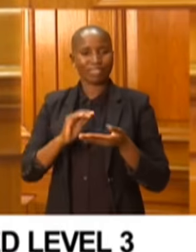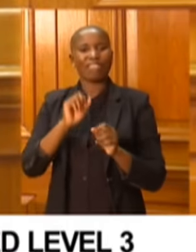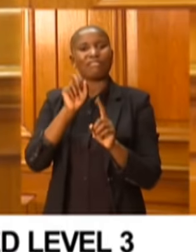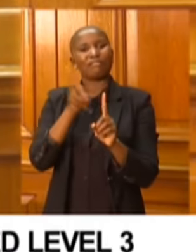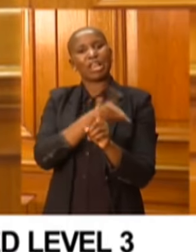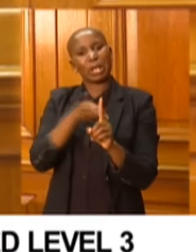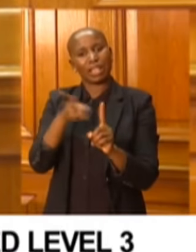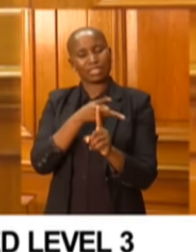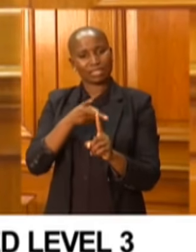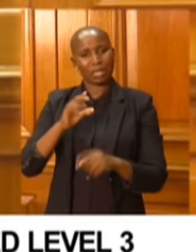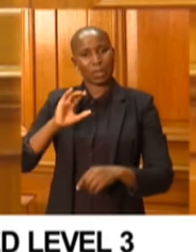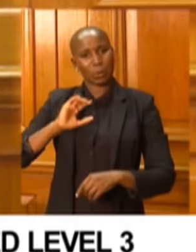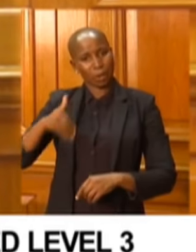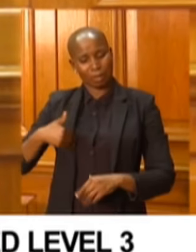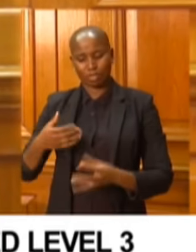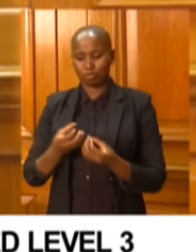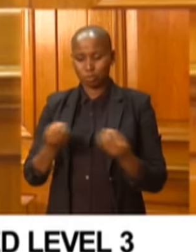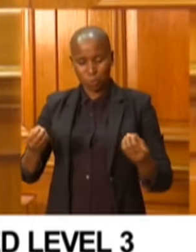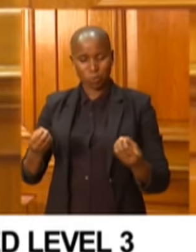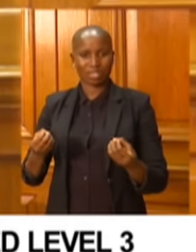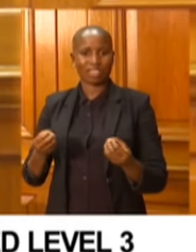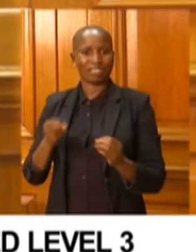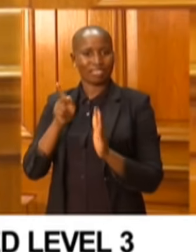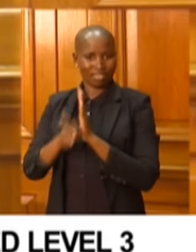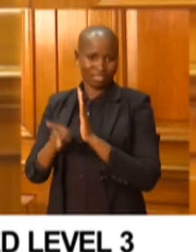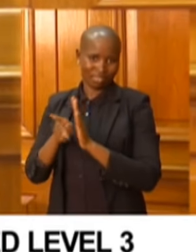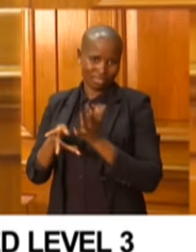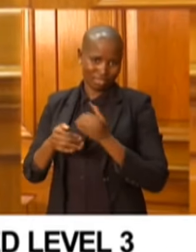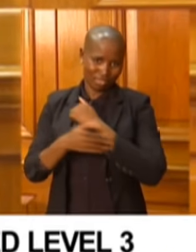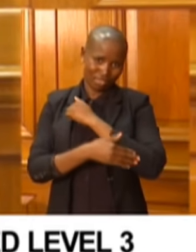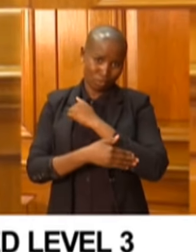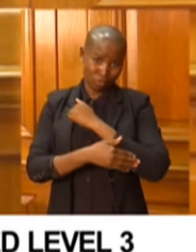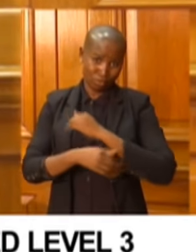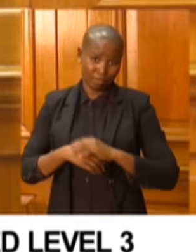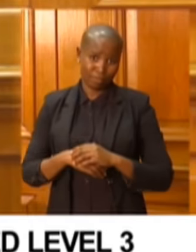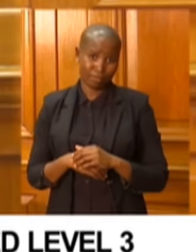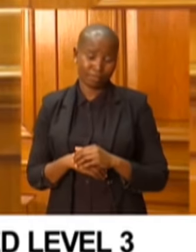perpetrate against the women and the children of our country.